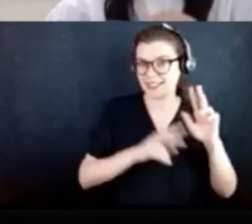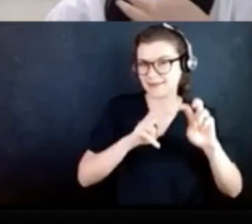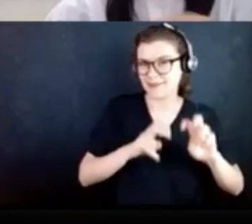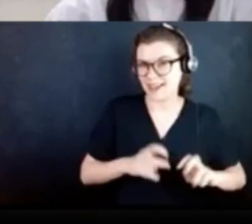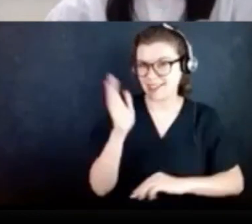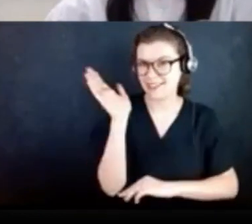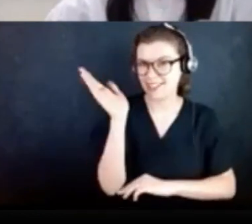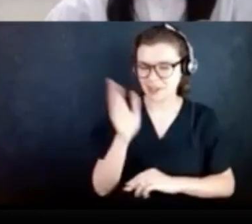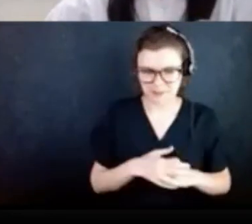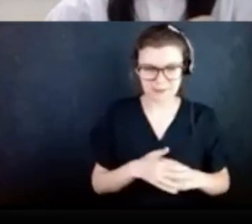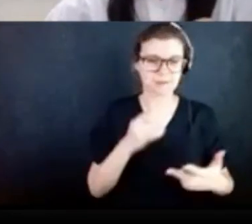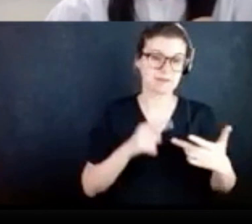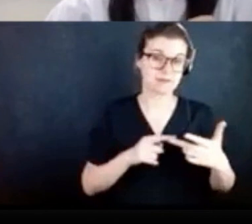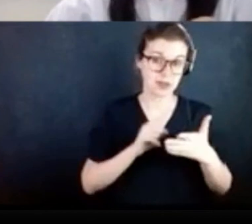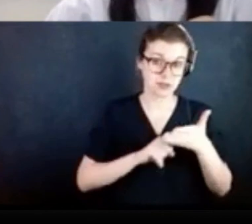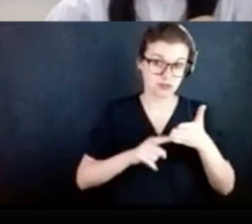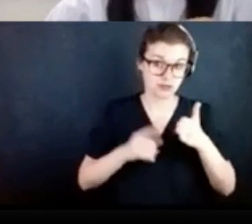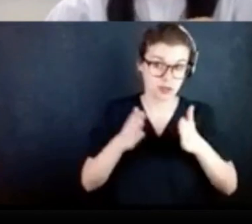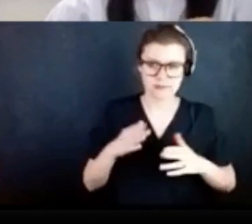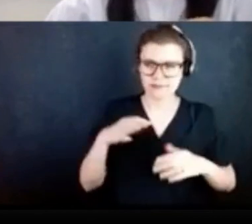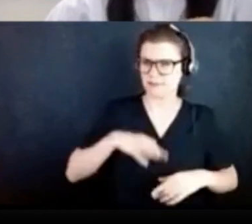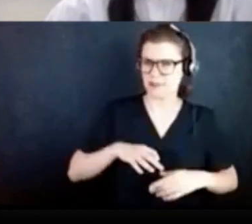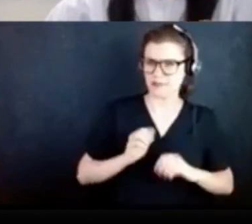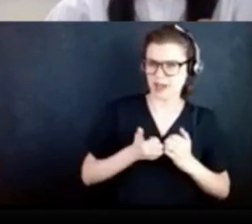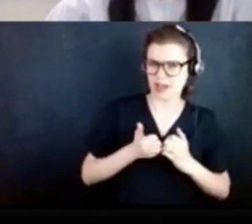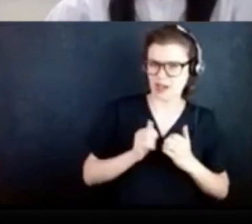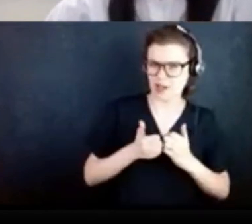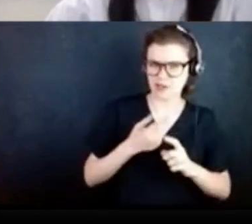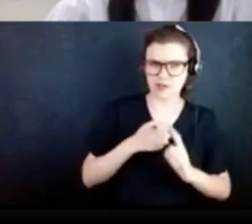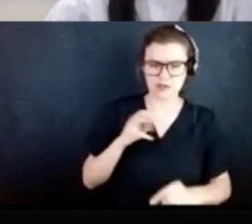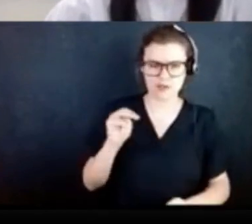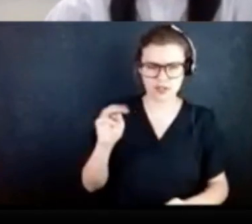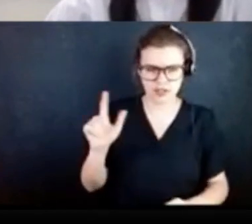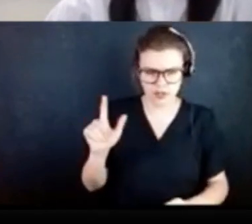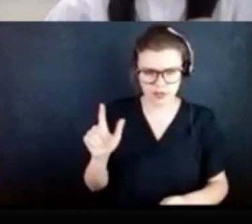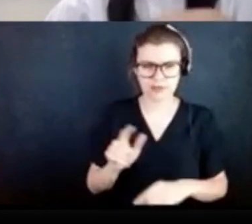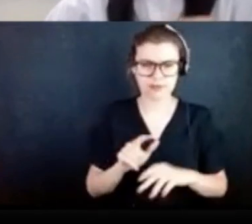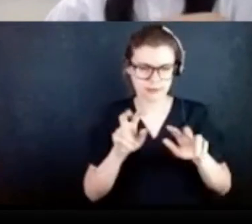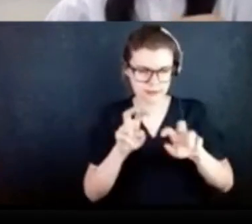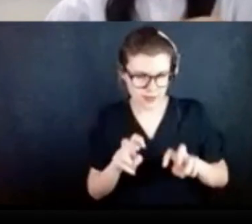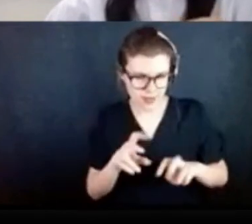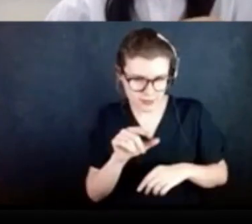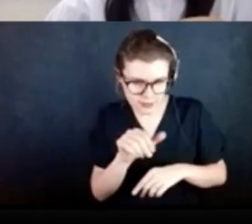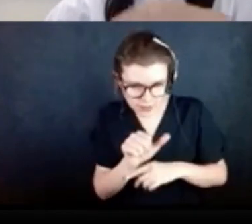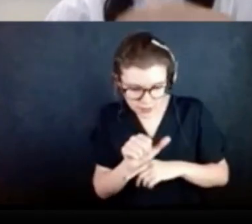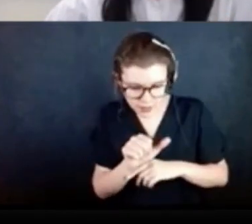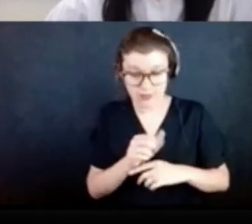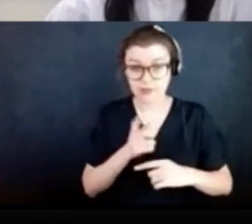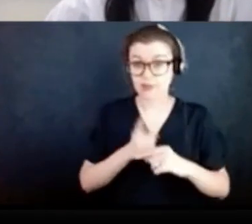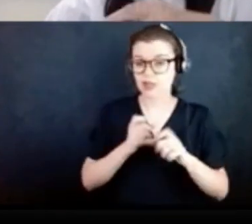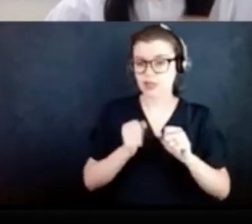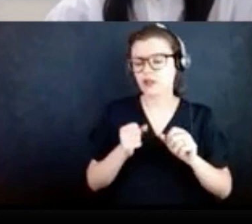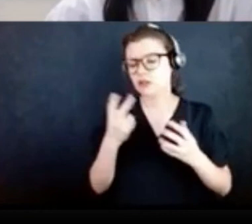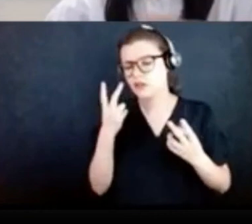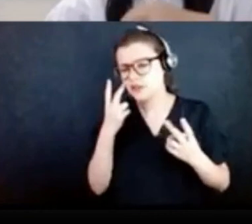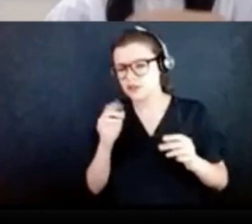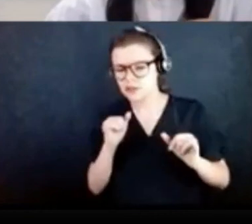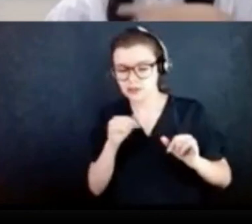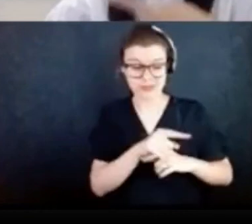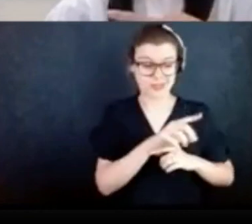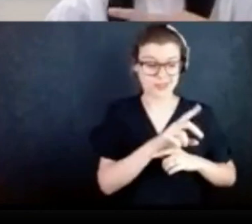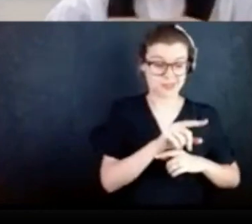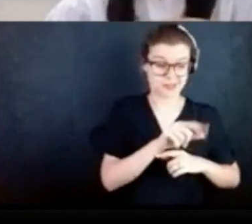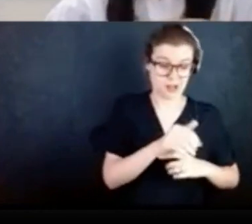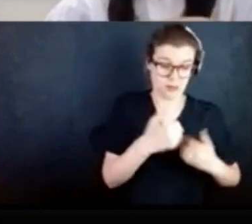can benefit by using machine learning to analyze patterns in data or to make predictions on outcomes based on